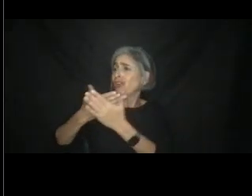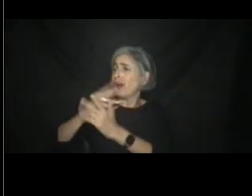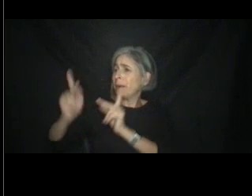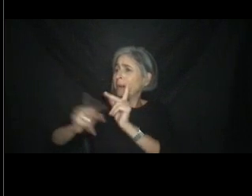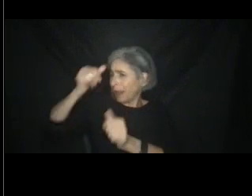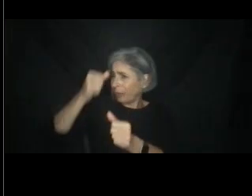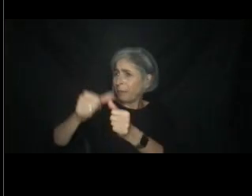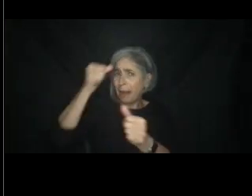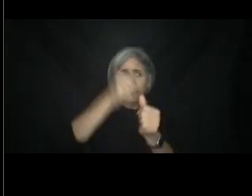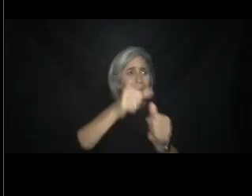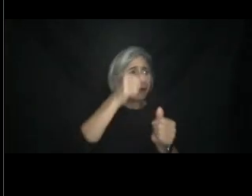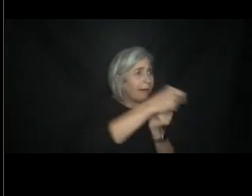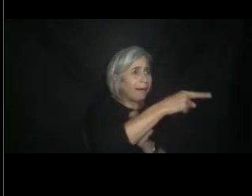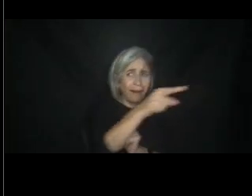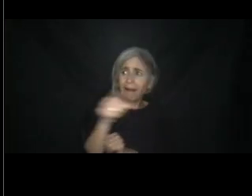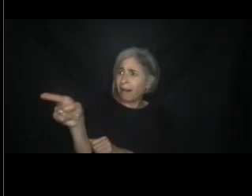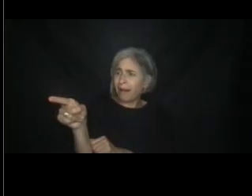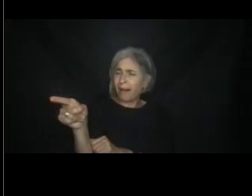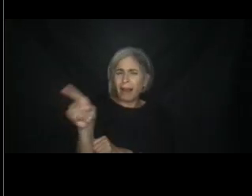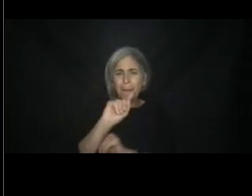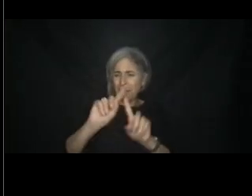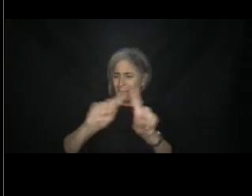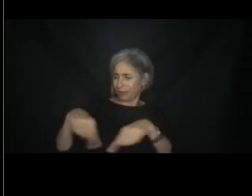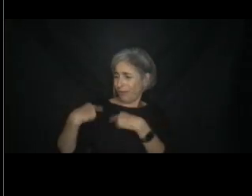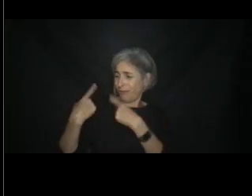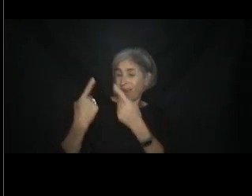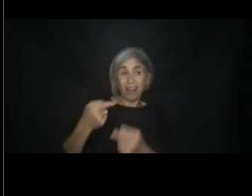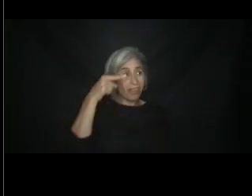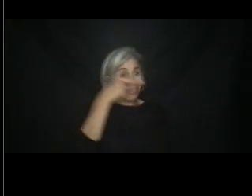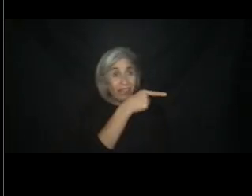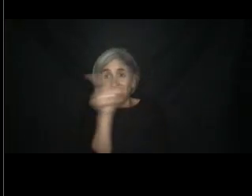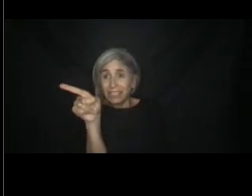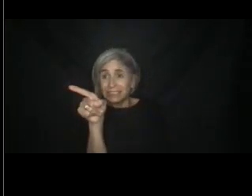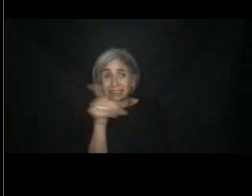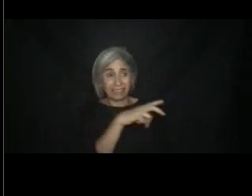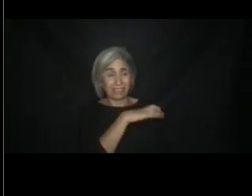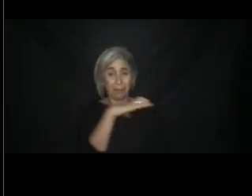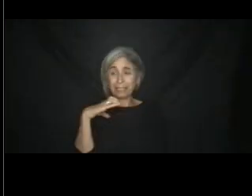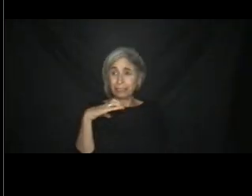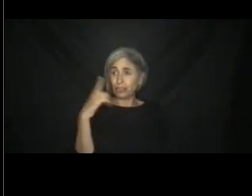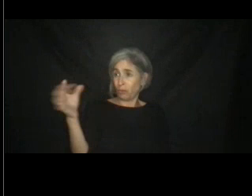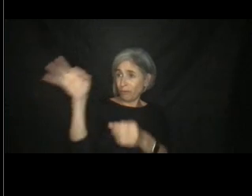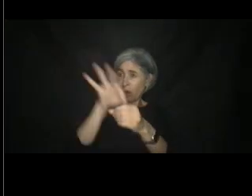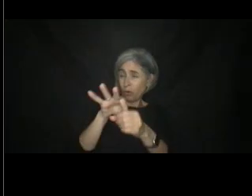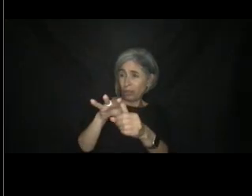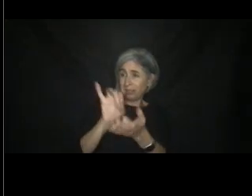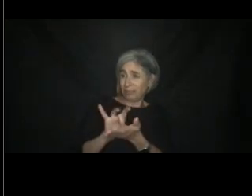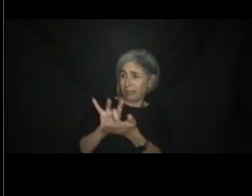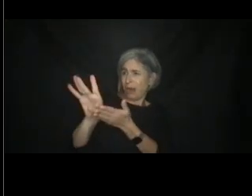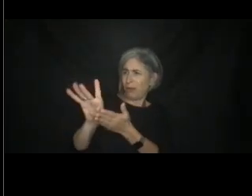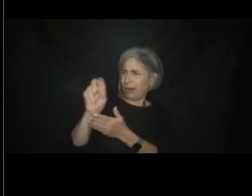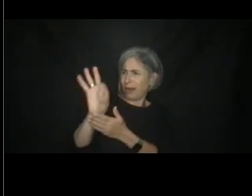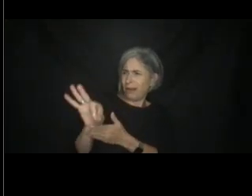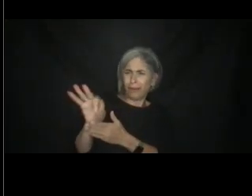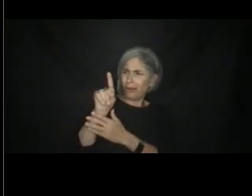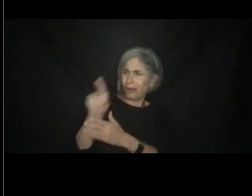remember. But so far, this commission, you voted to get rid of a,